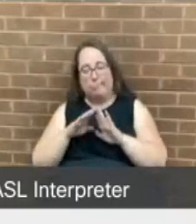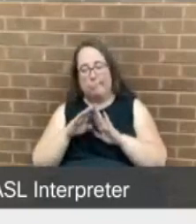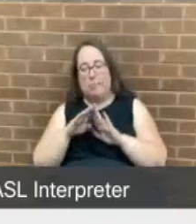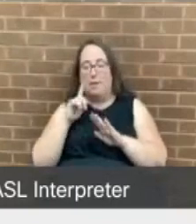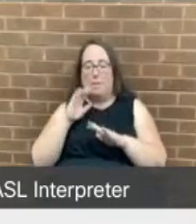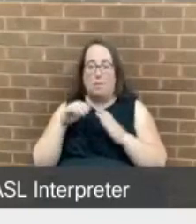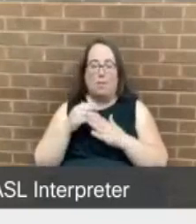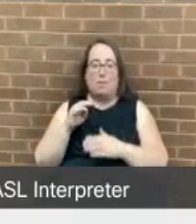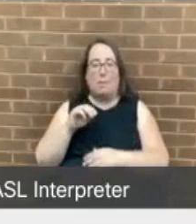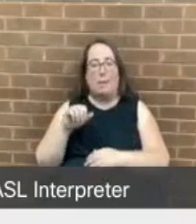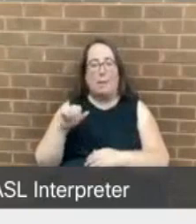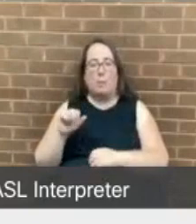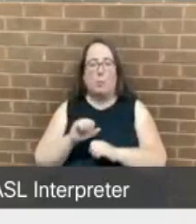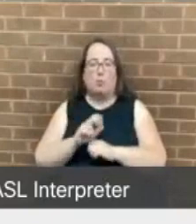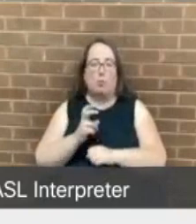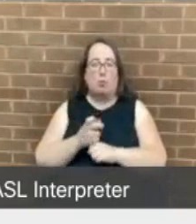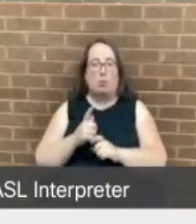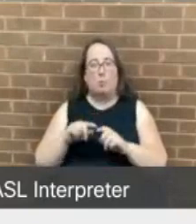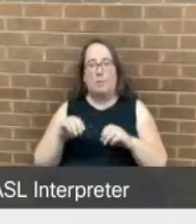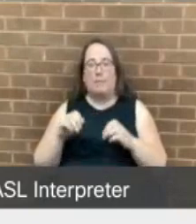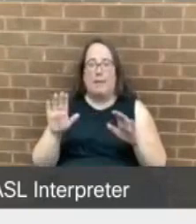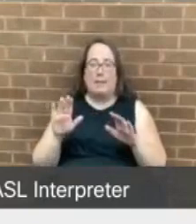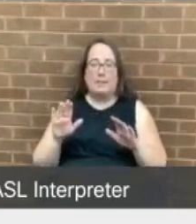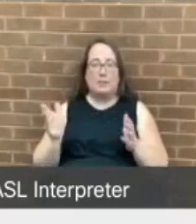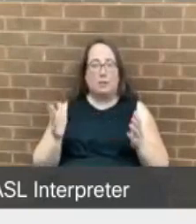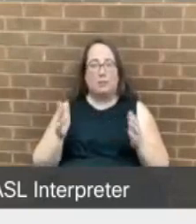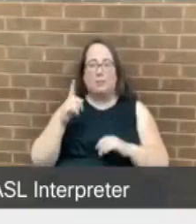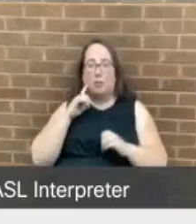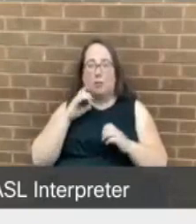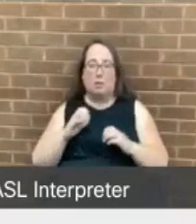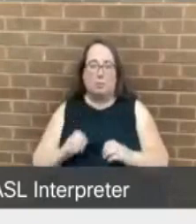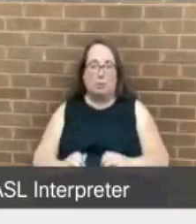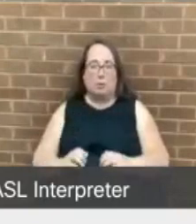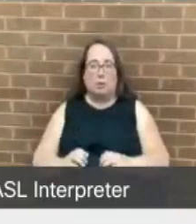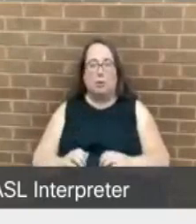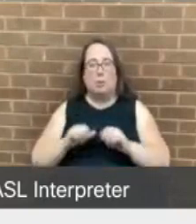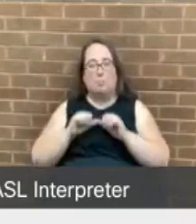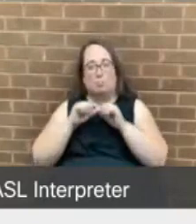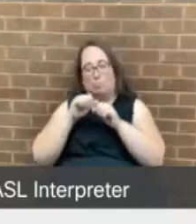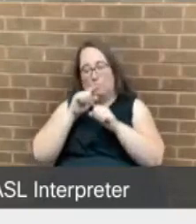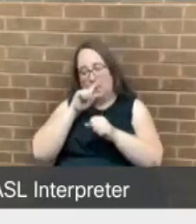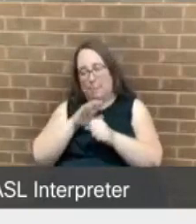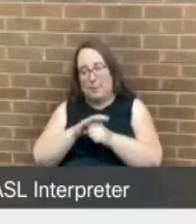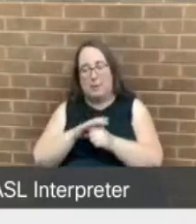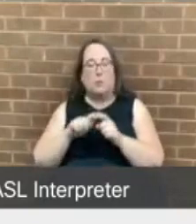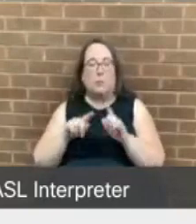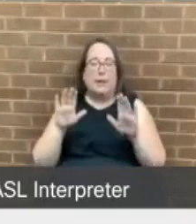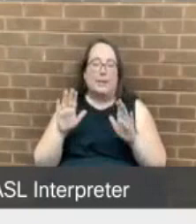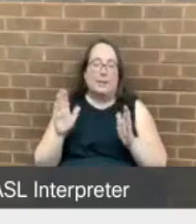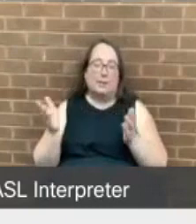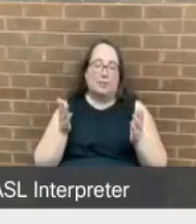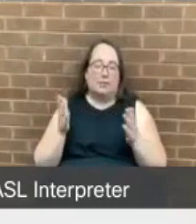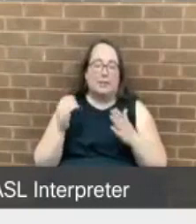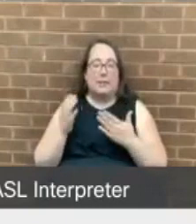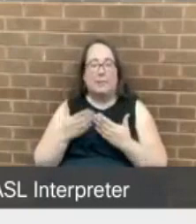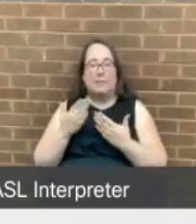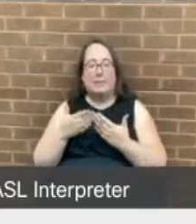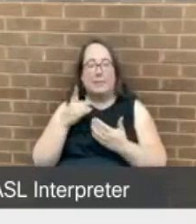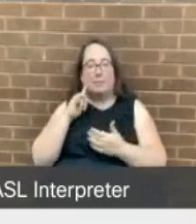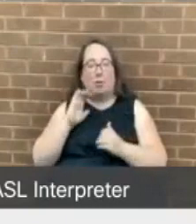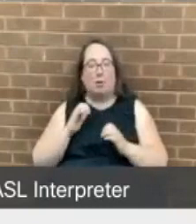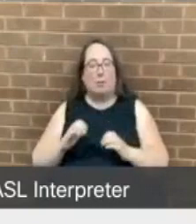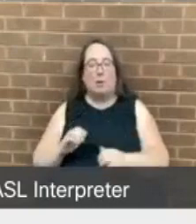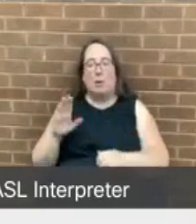are working to provide excellent service for our customers. We remain committed to excellent service and convenience for our customers at